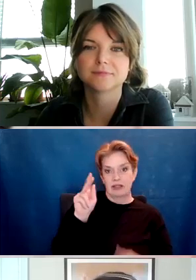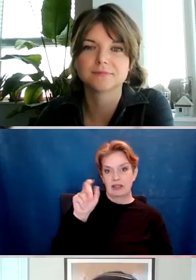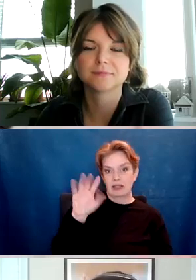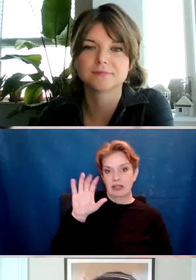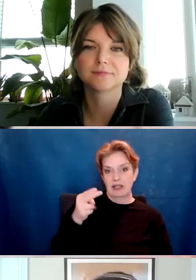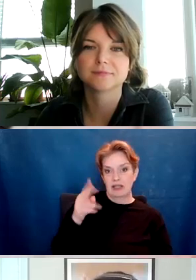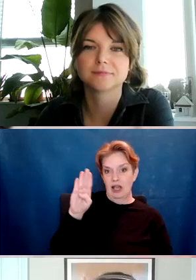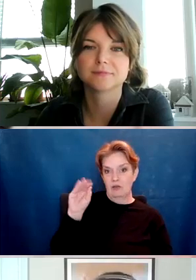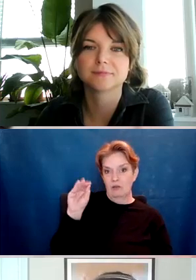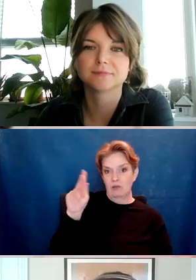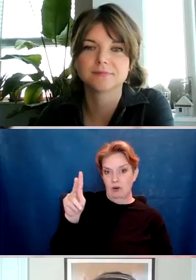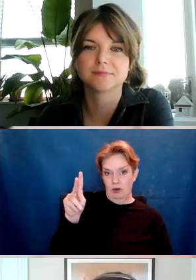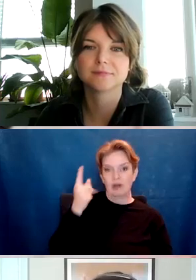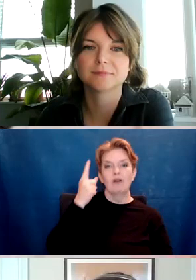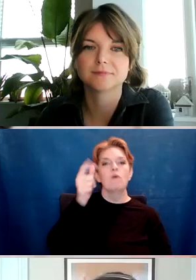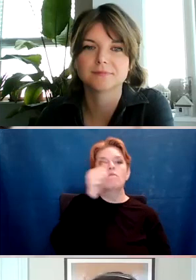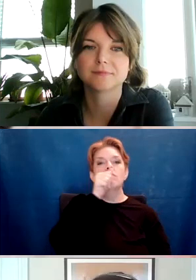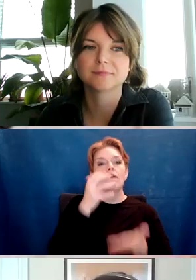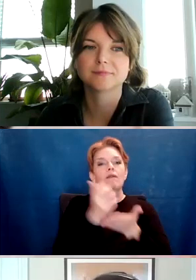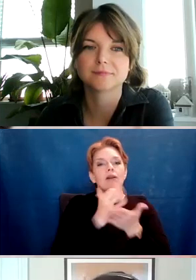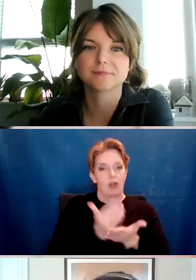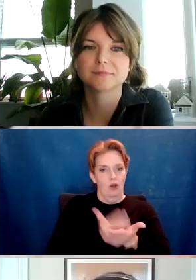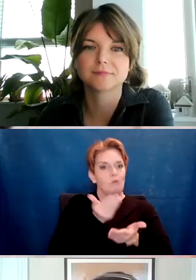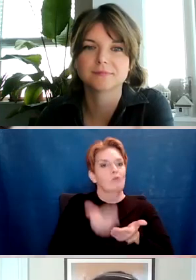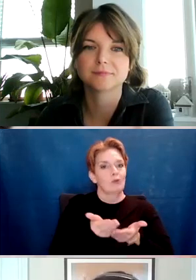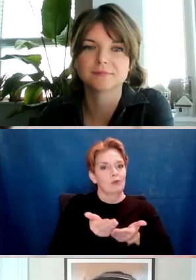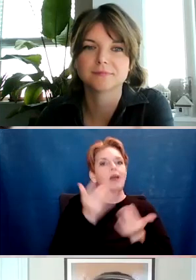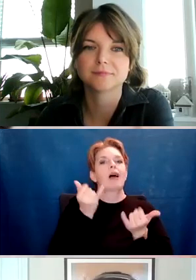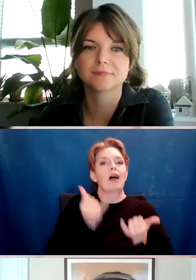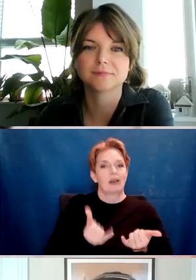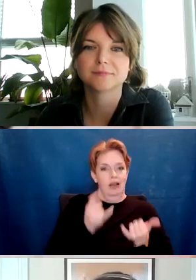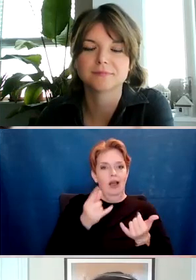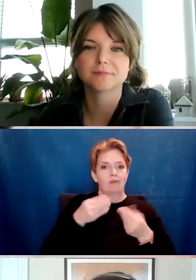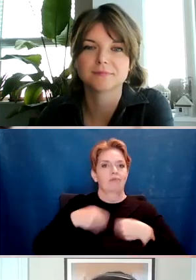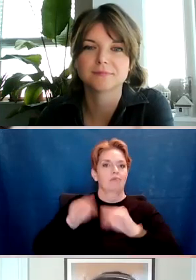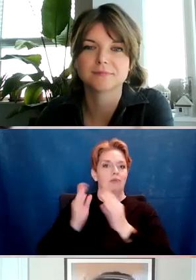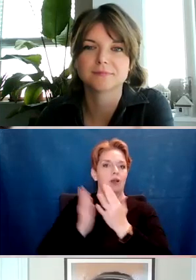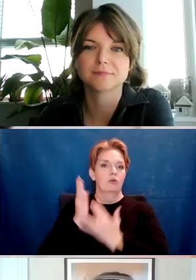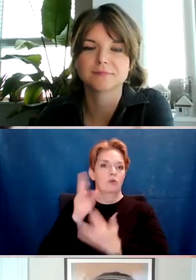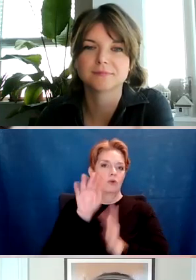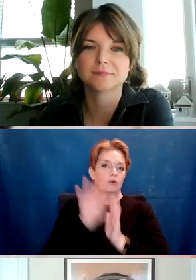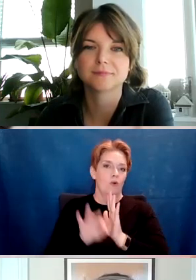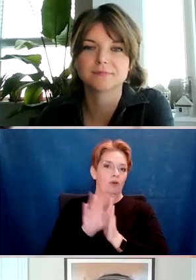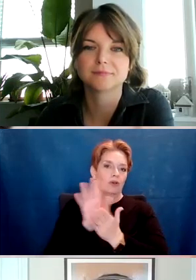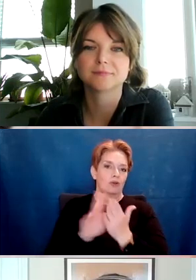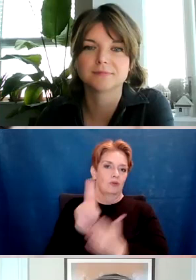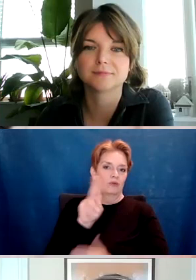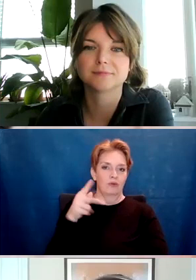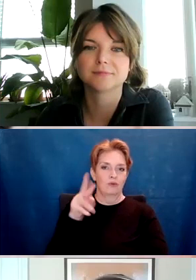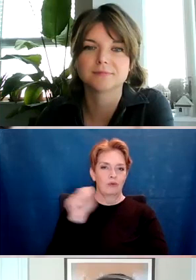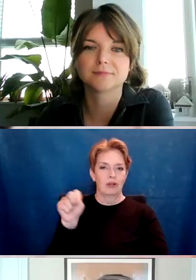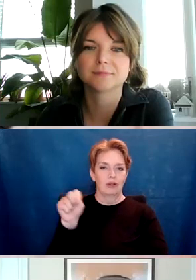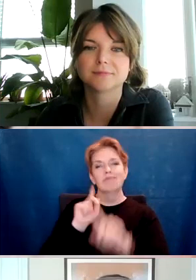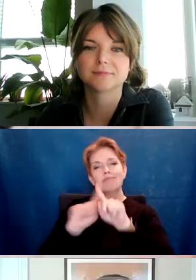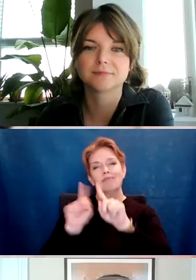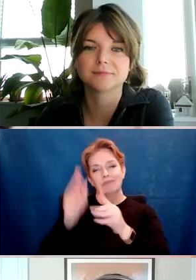the private collector who purchased it, and now available through New Orleans University Press. And we will put all these links in the chat.